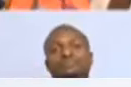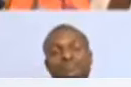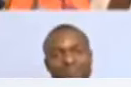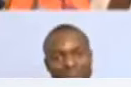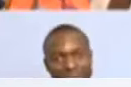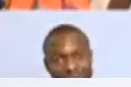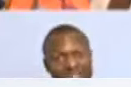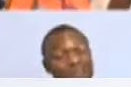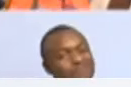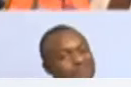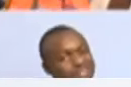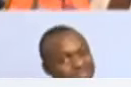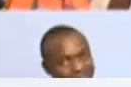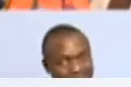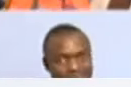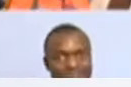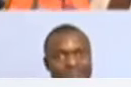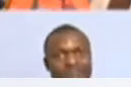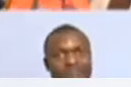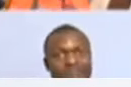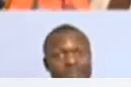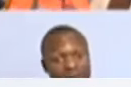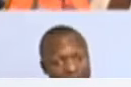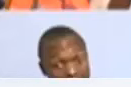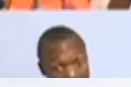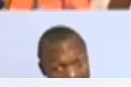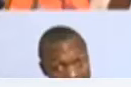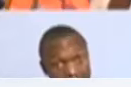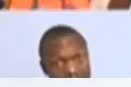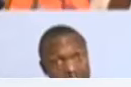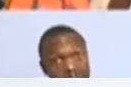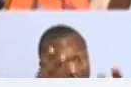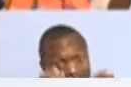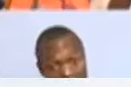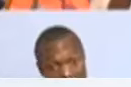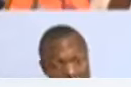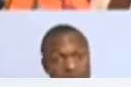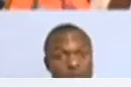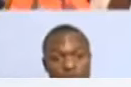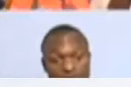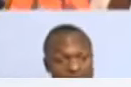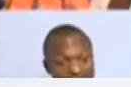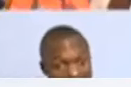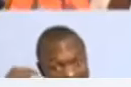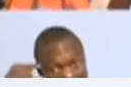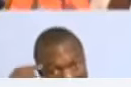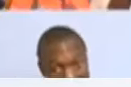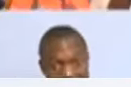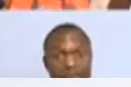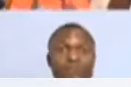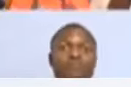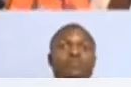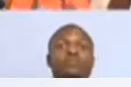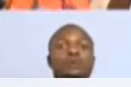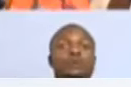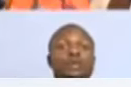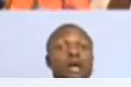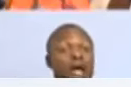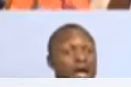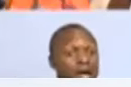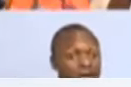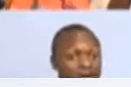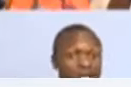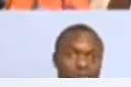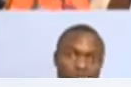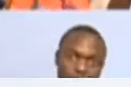Quite a lot. As an additional drought response intervention, government is implementing the Cash for Work